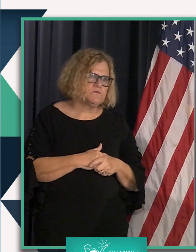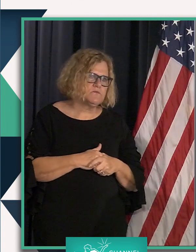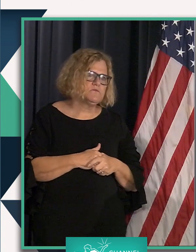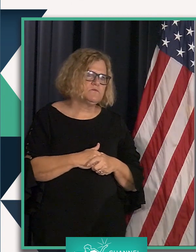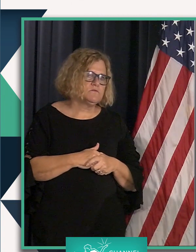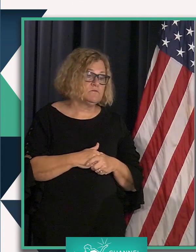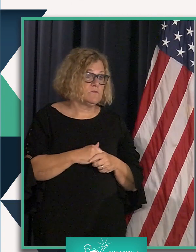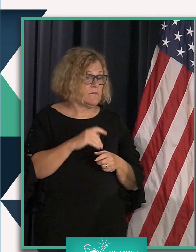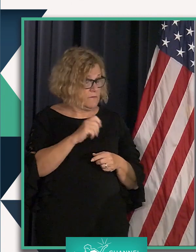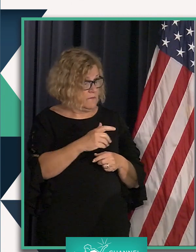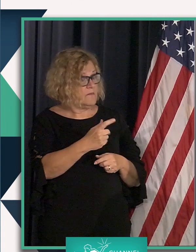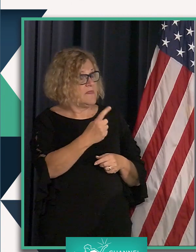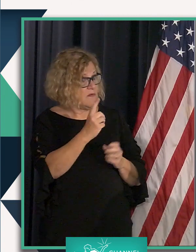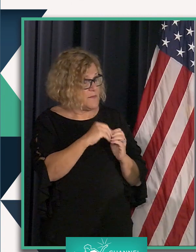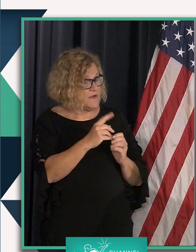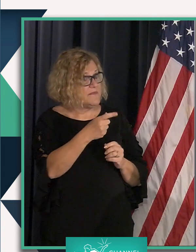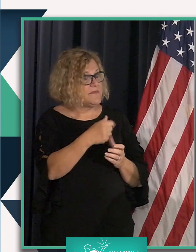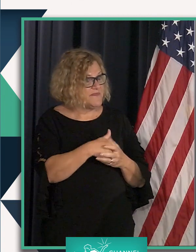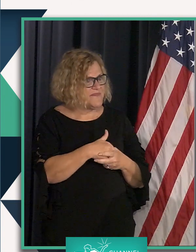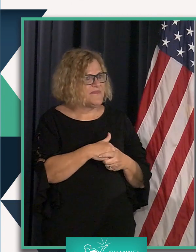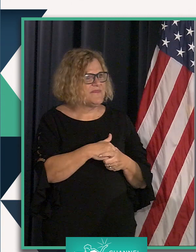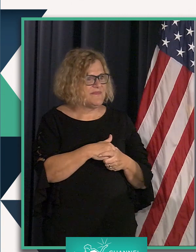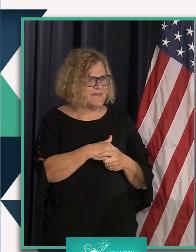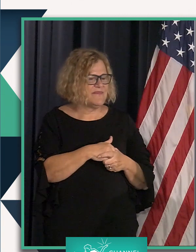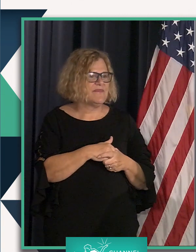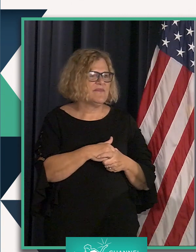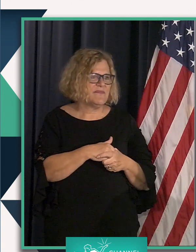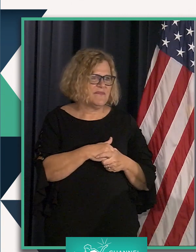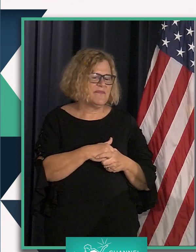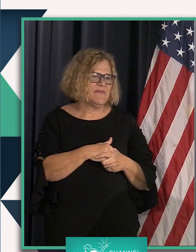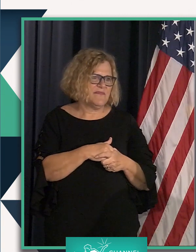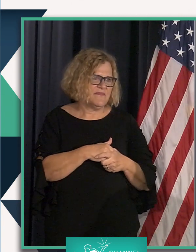Do we have, oh, good, go ahead.